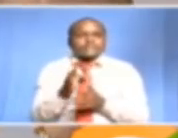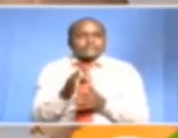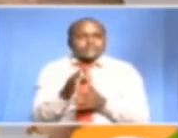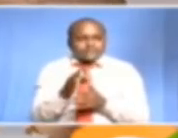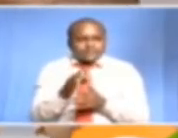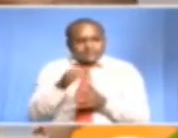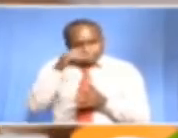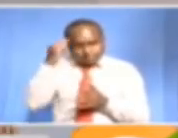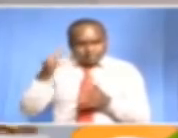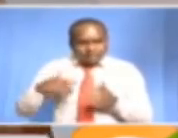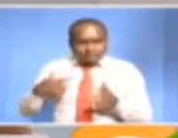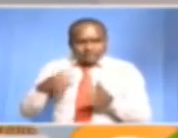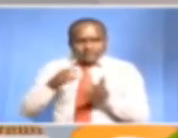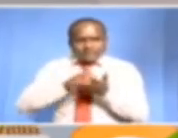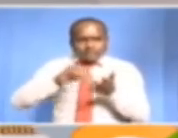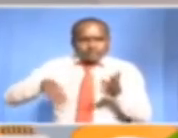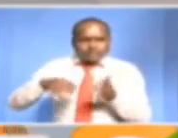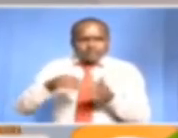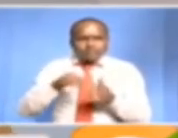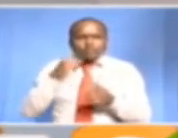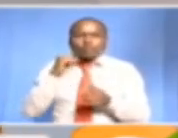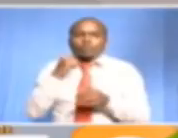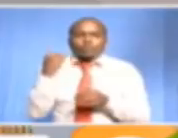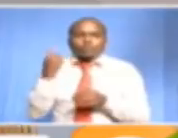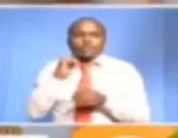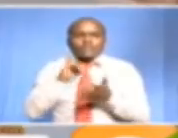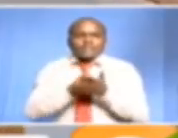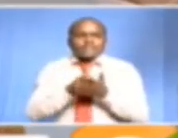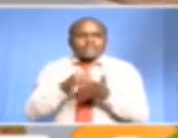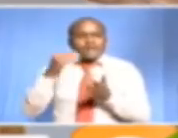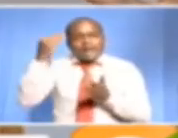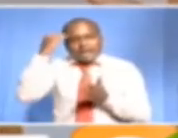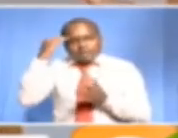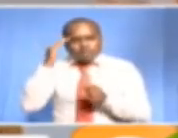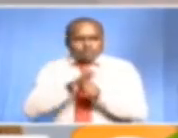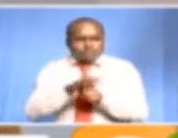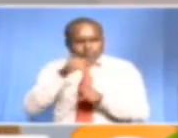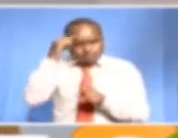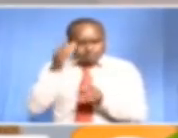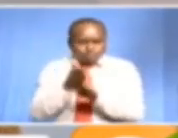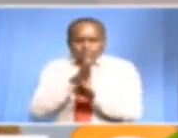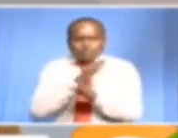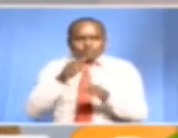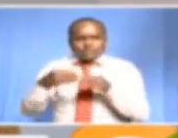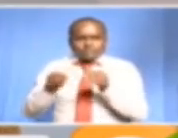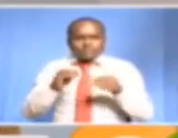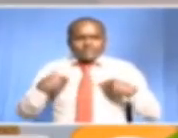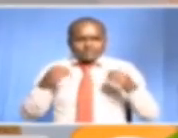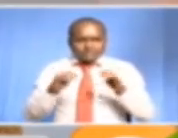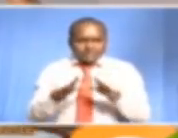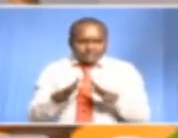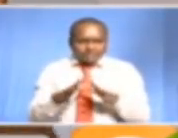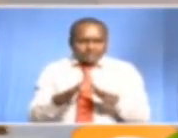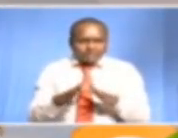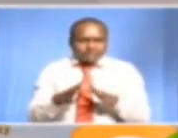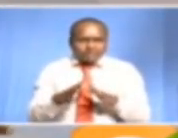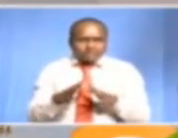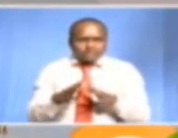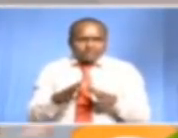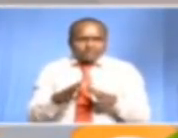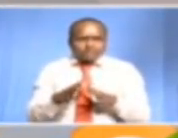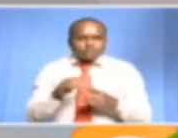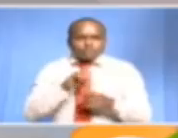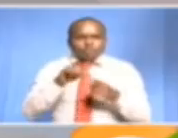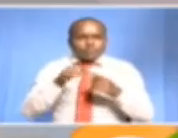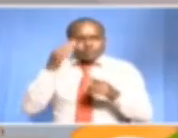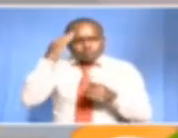feel excluded. It's only that probably I know so much because I wasn't with a disability when I was born. So once you know what you